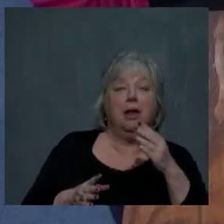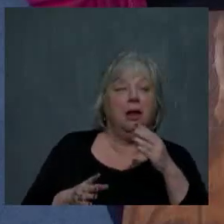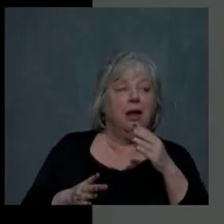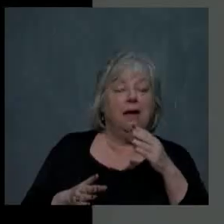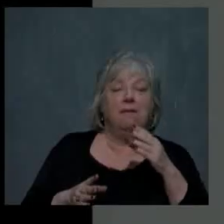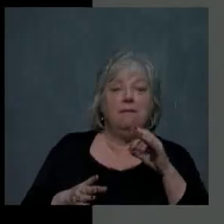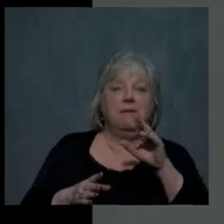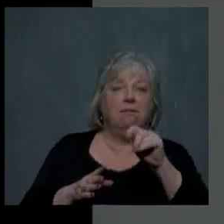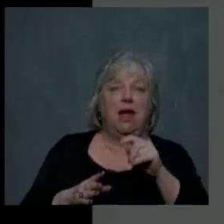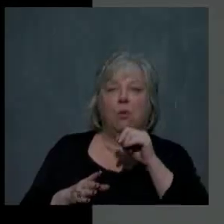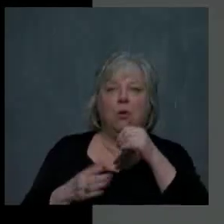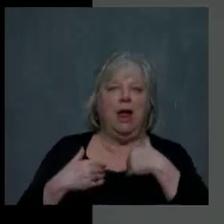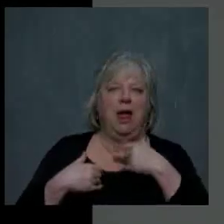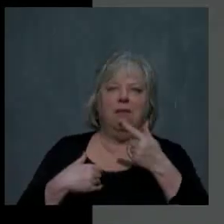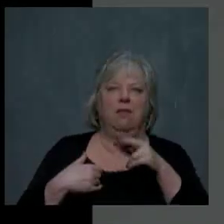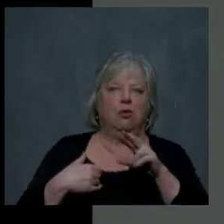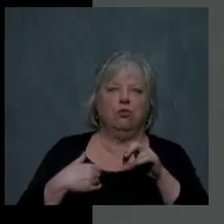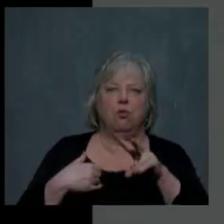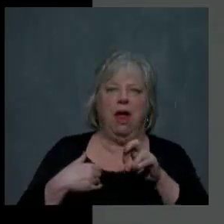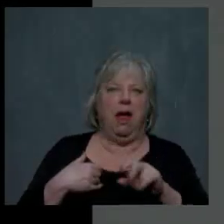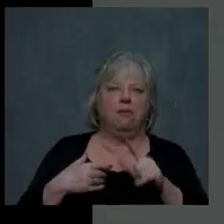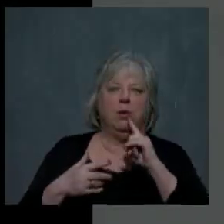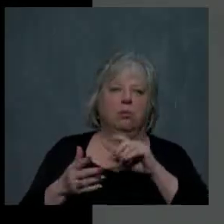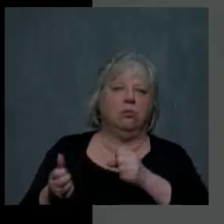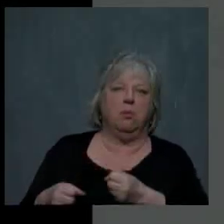in concrete. We'll have